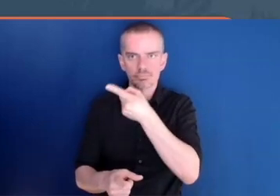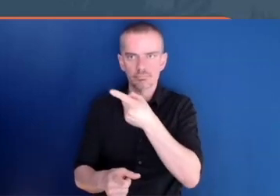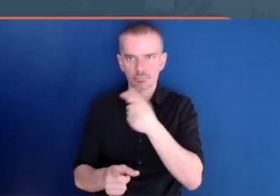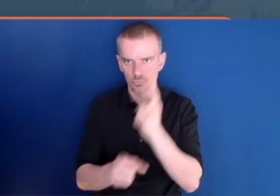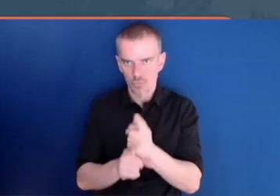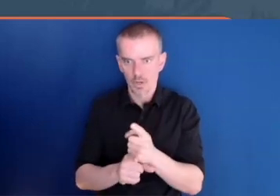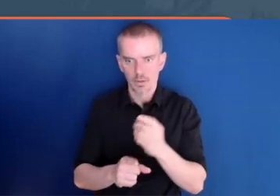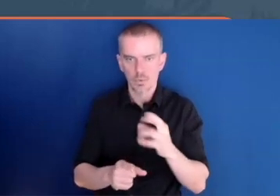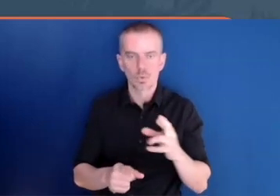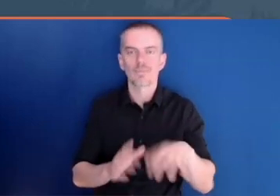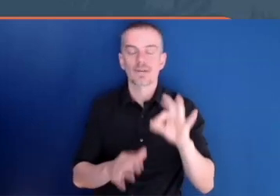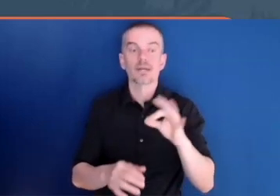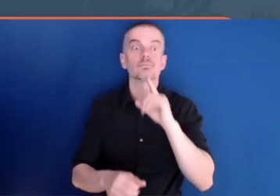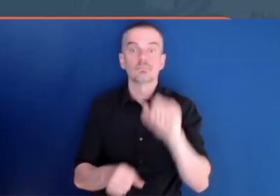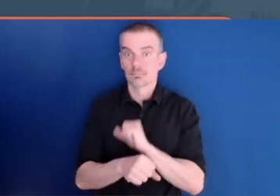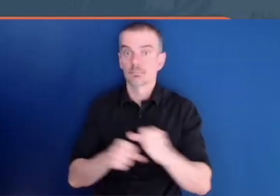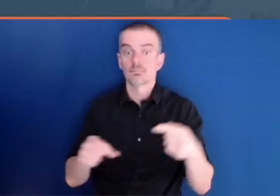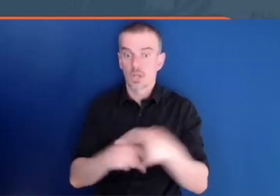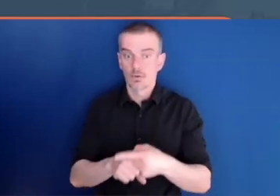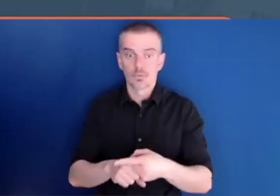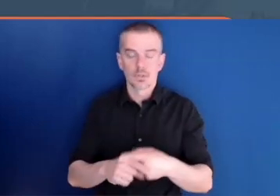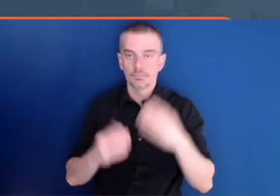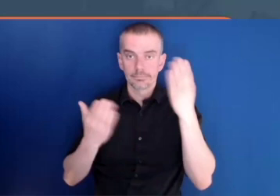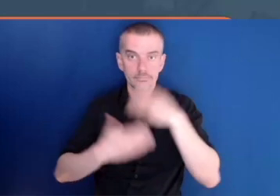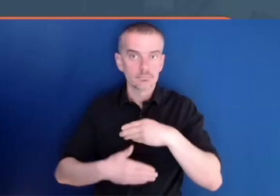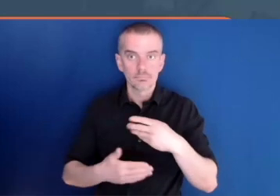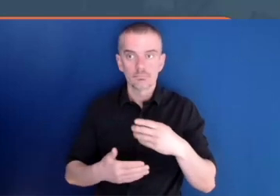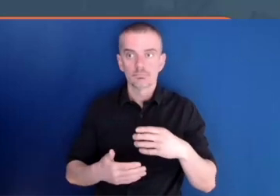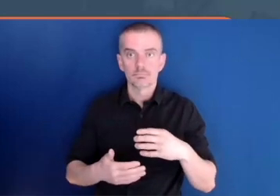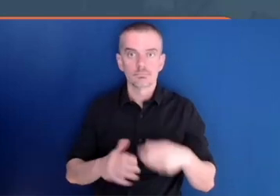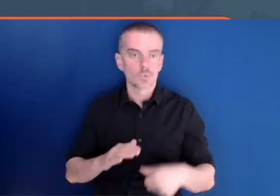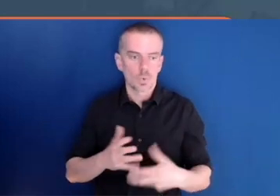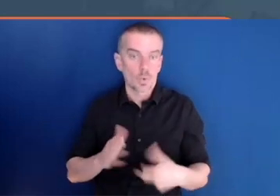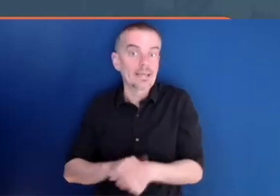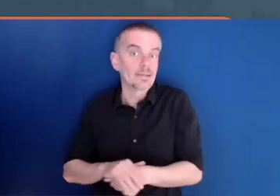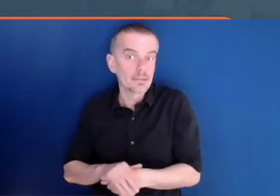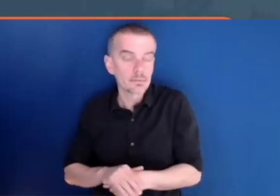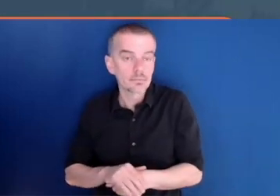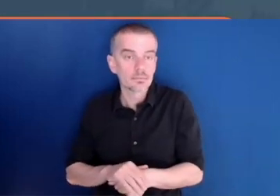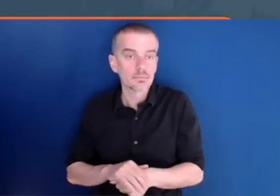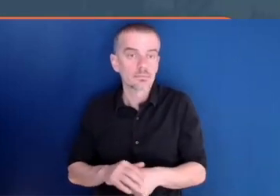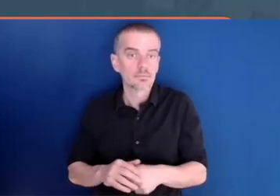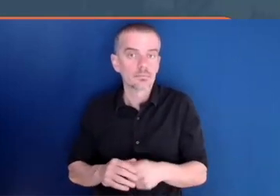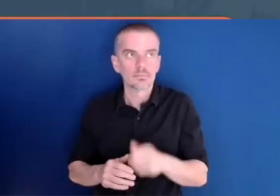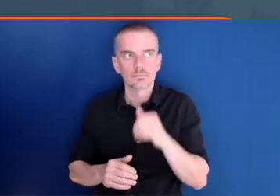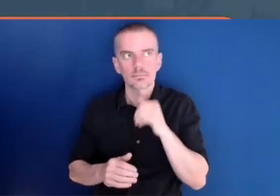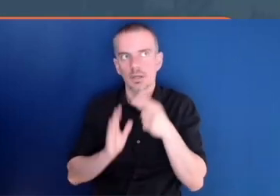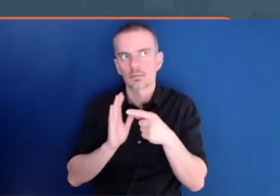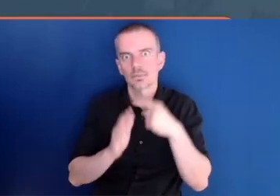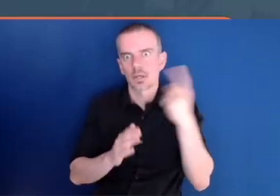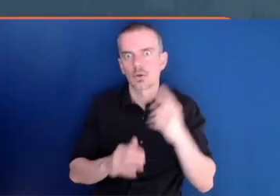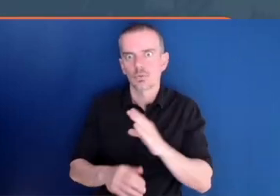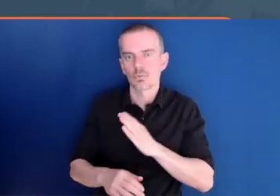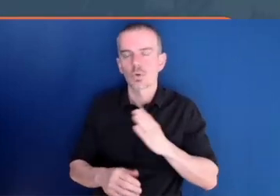in fact a conflict of interest that has been essentially hidden from the board, let's say. And this